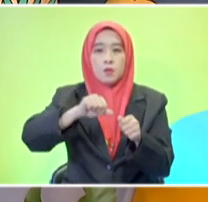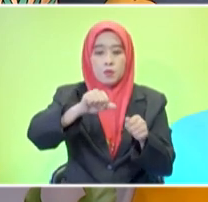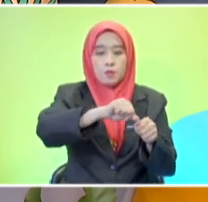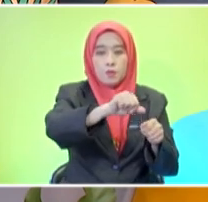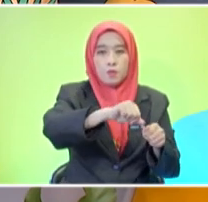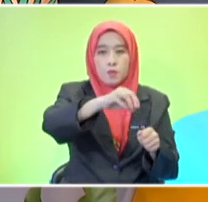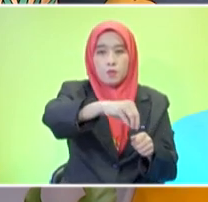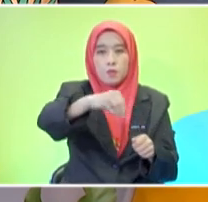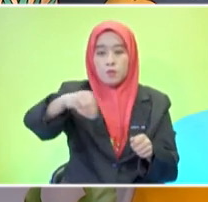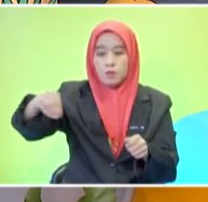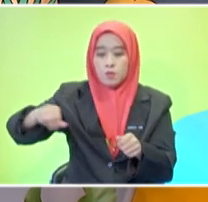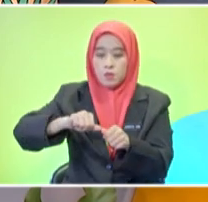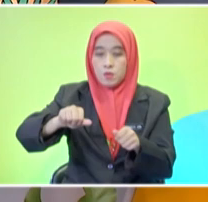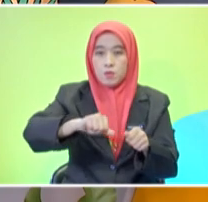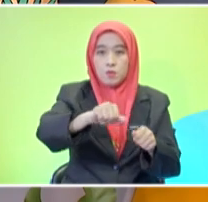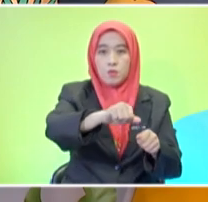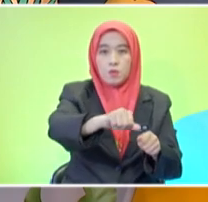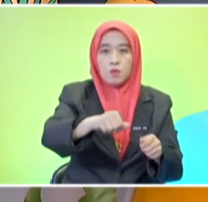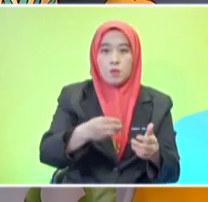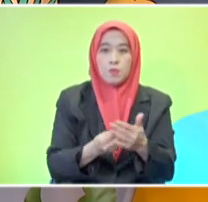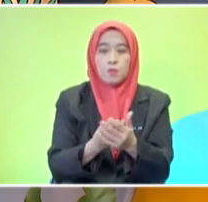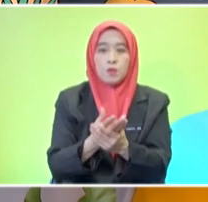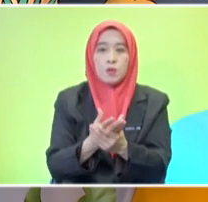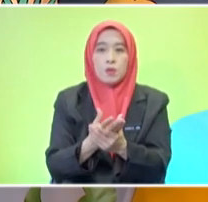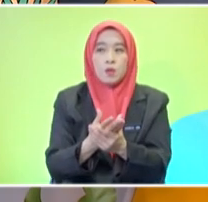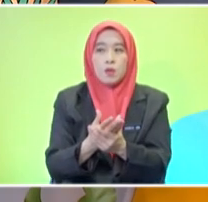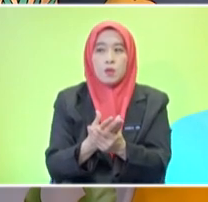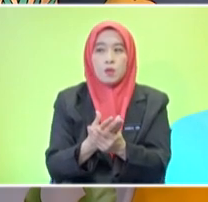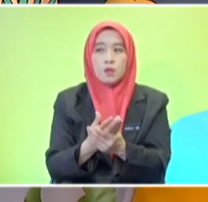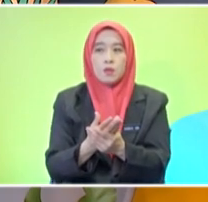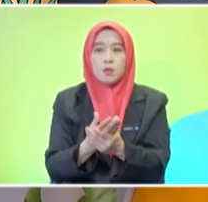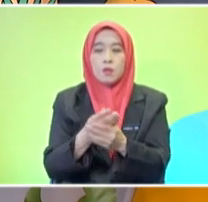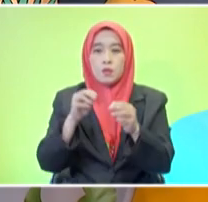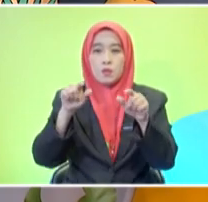then after that, one of it, we are going to place